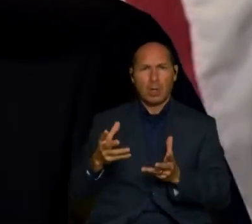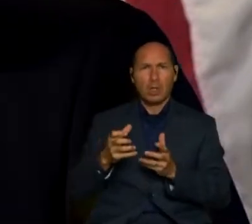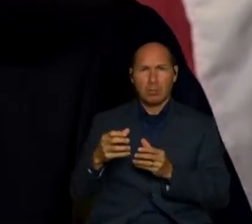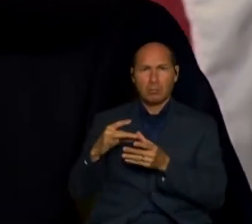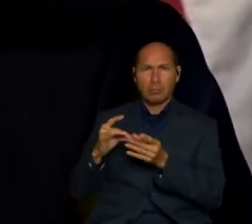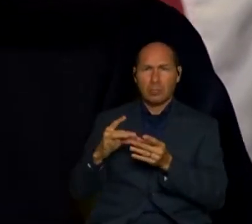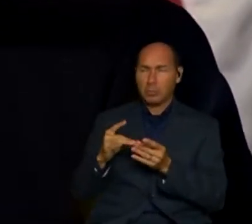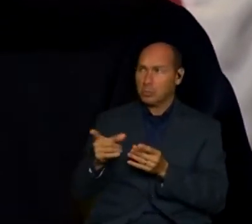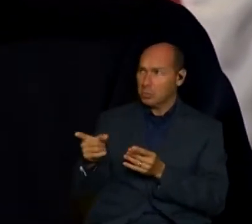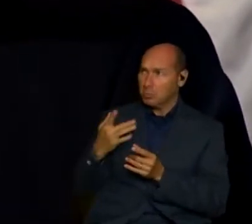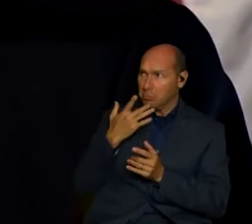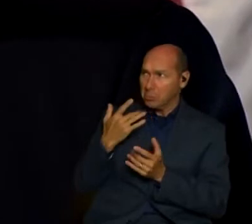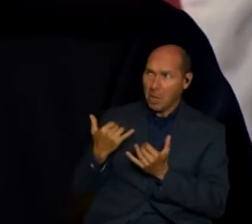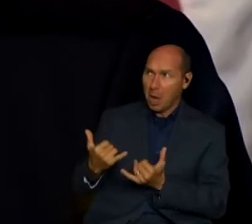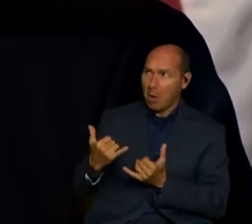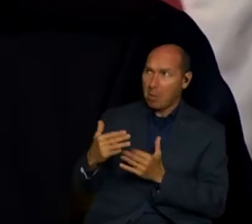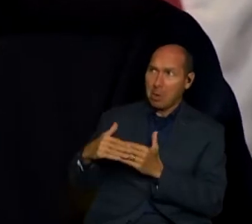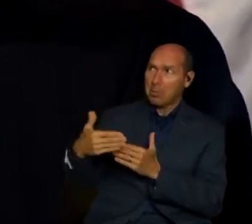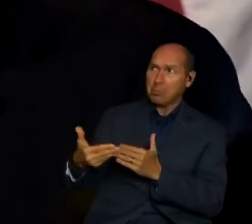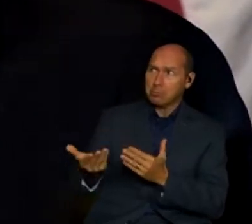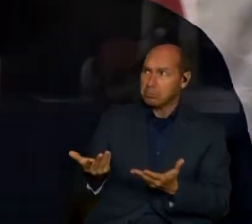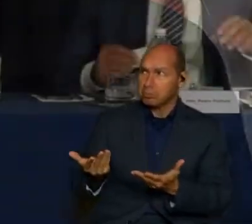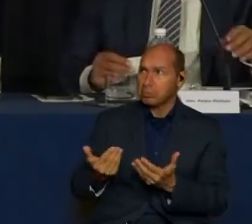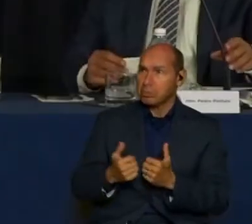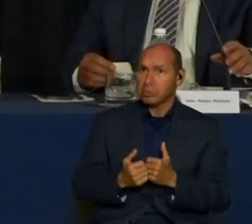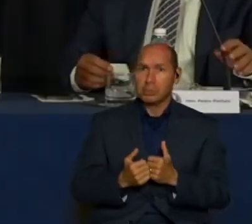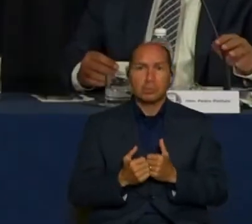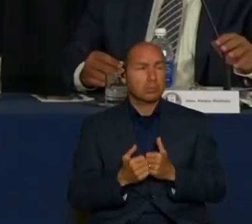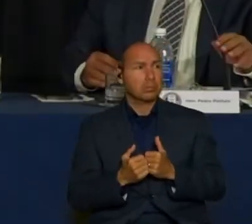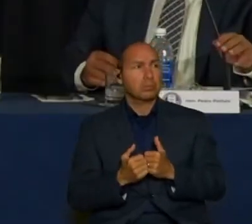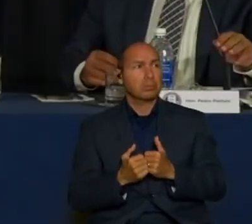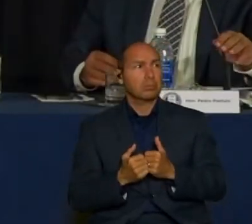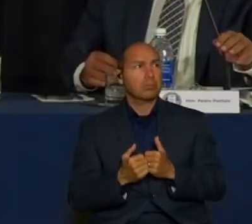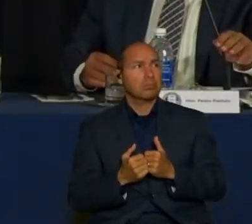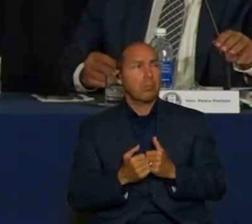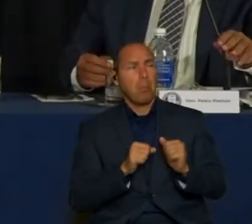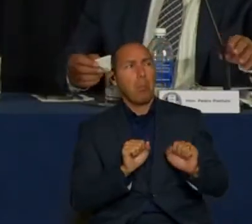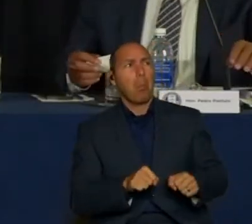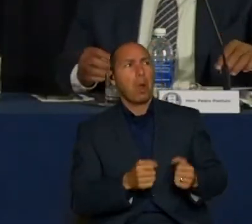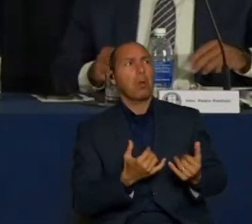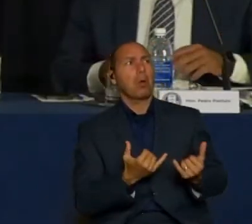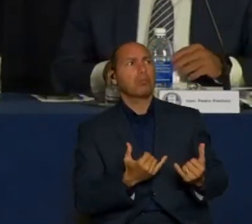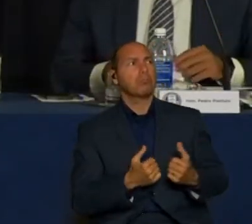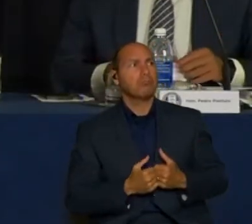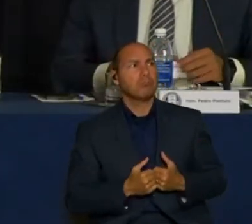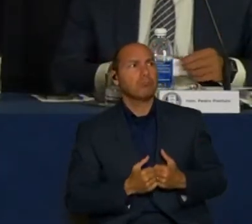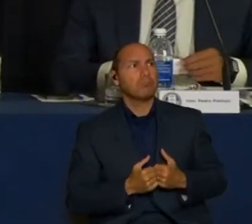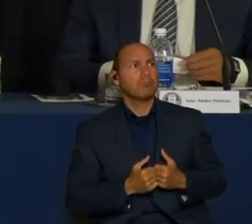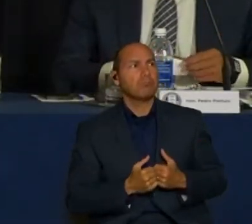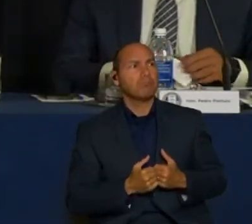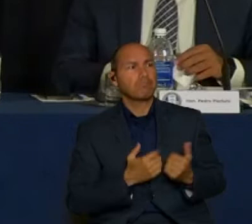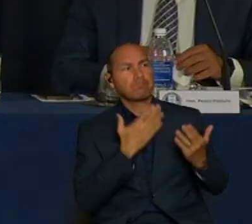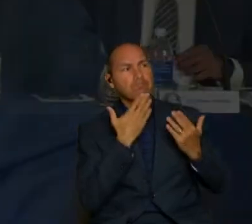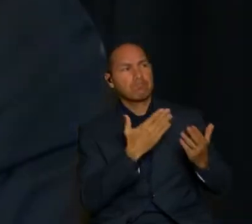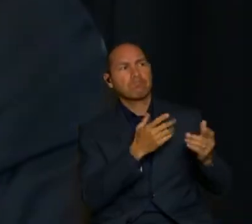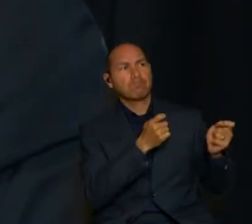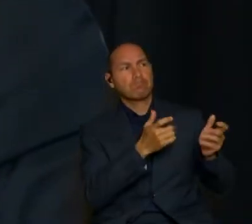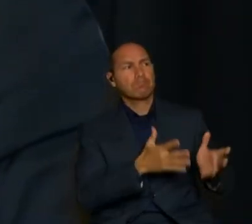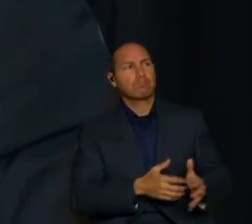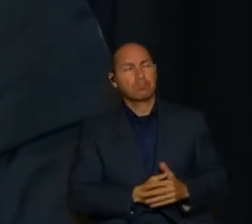like to make them now or after the presentation, Governor? I can do them now. I can make them now. Thank you, Mr.